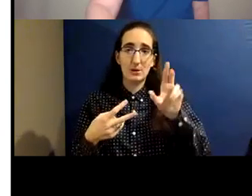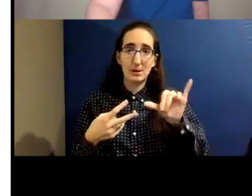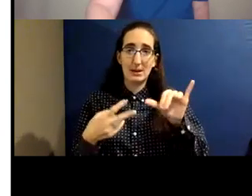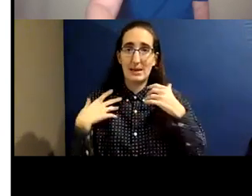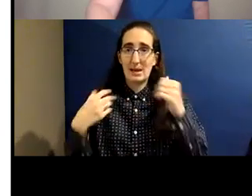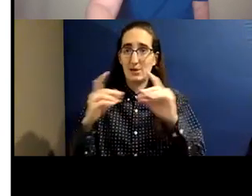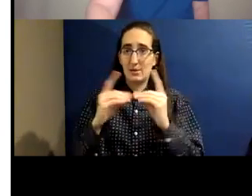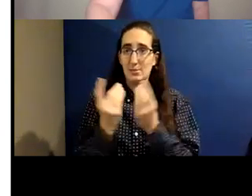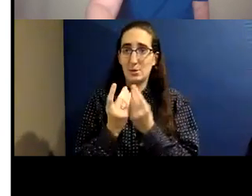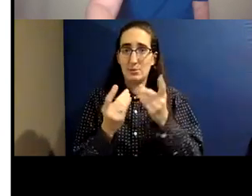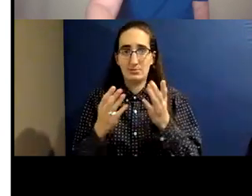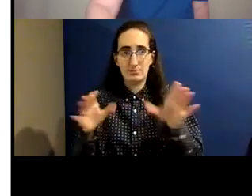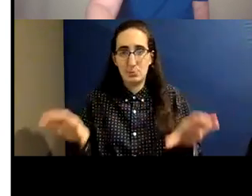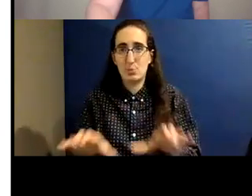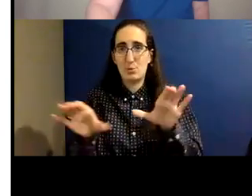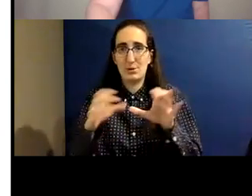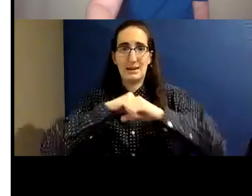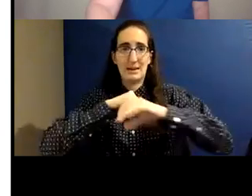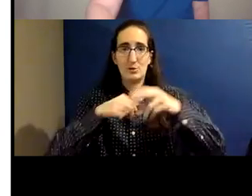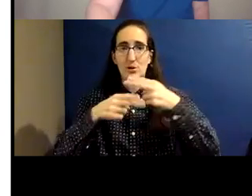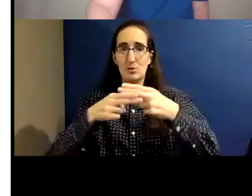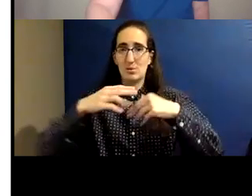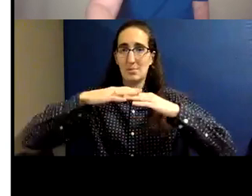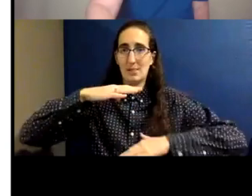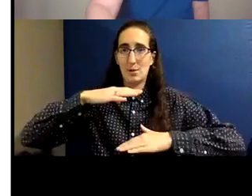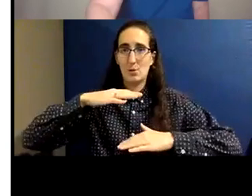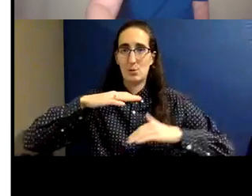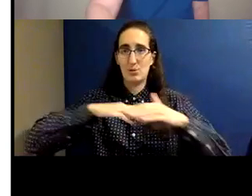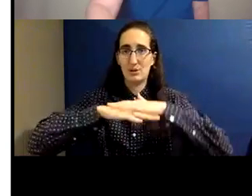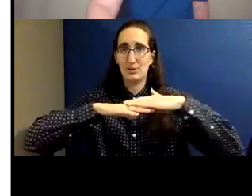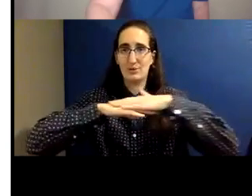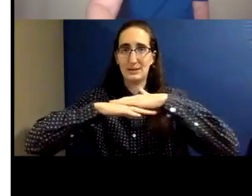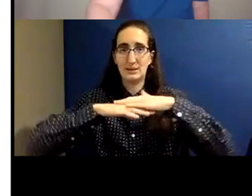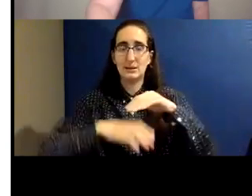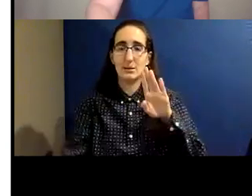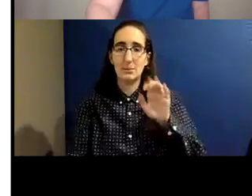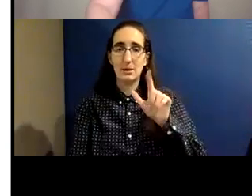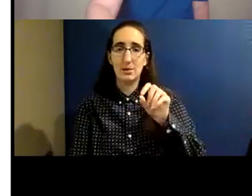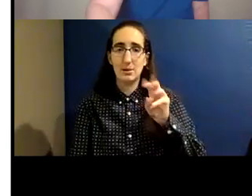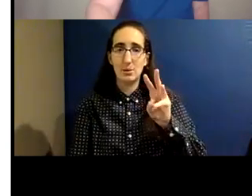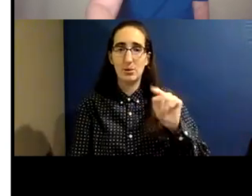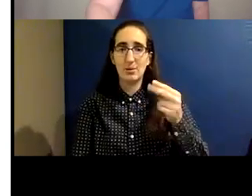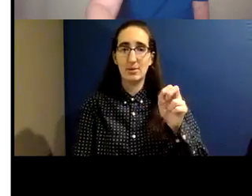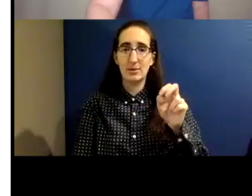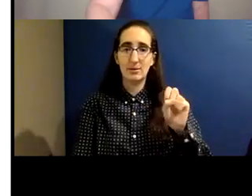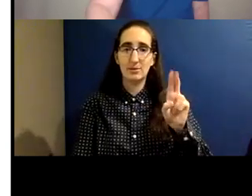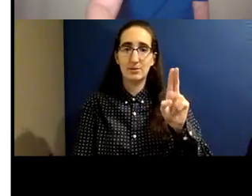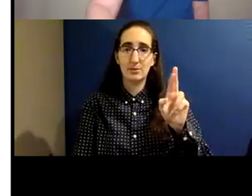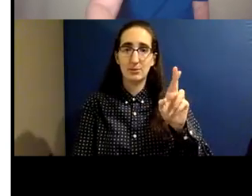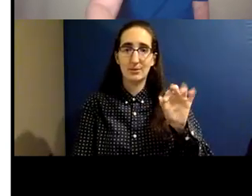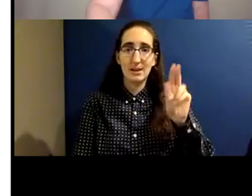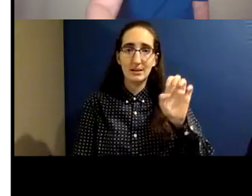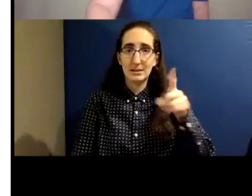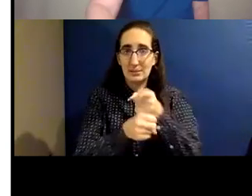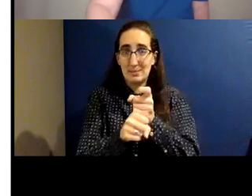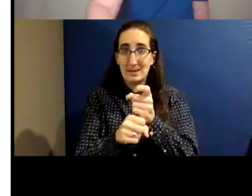departments are promoting this campaign called Below the Surface. And Below the Surface was created by youth,